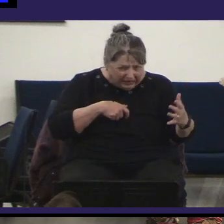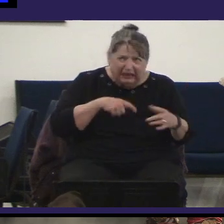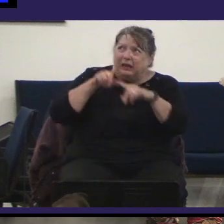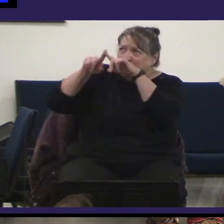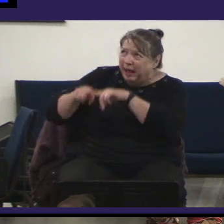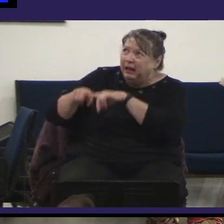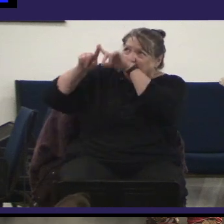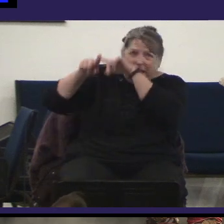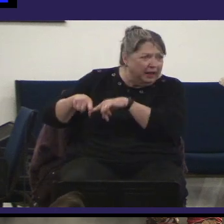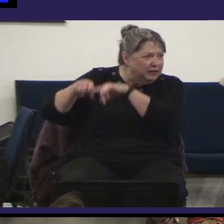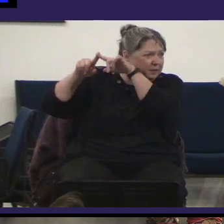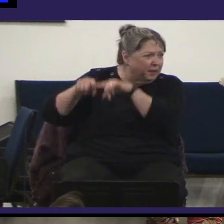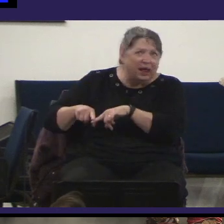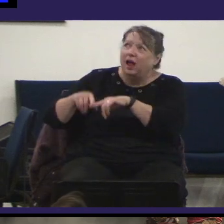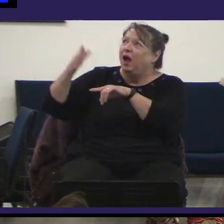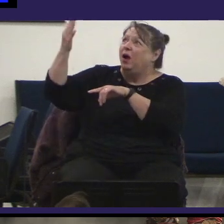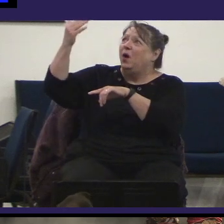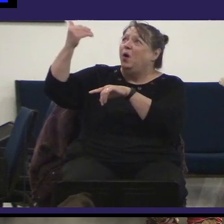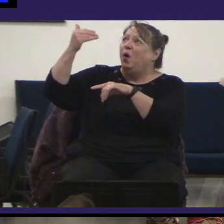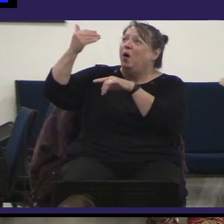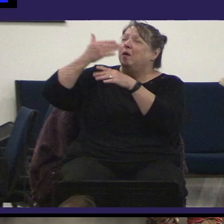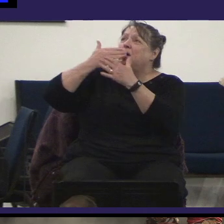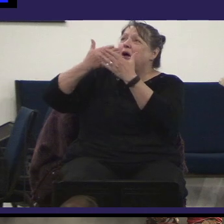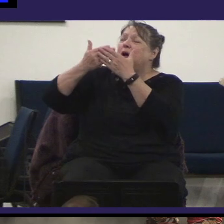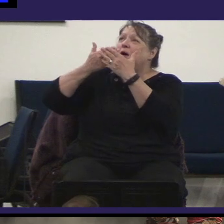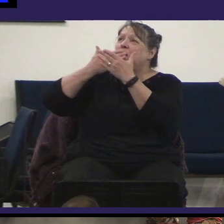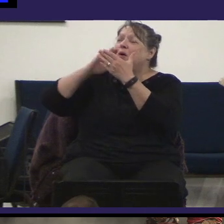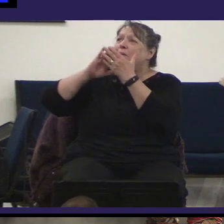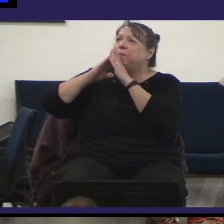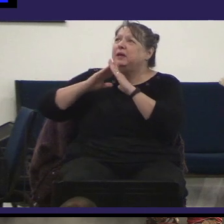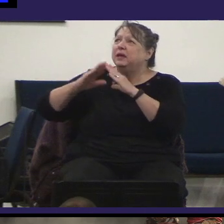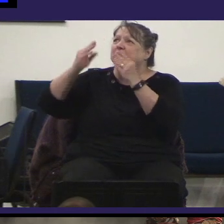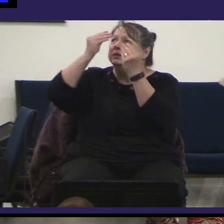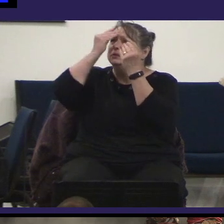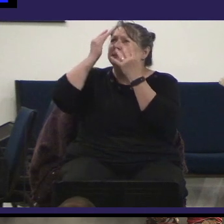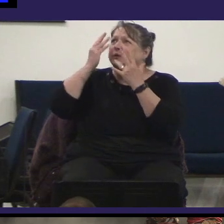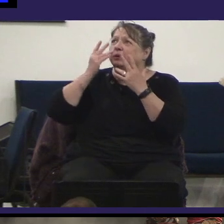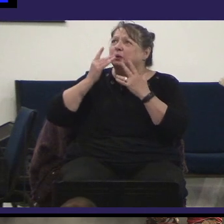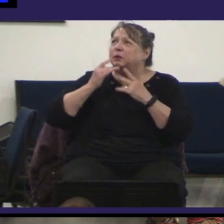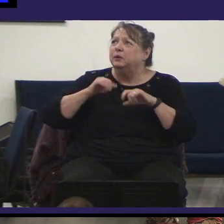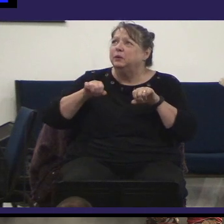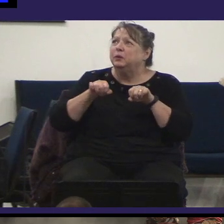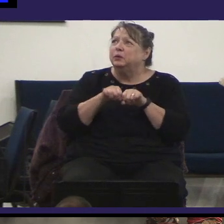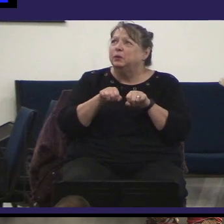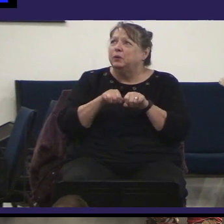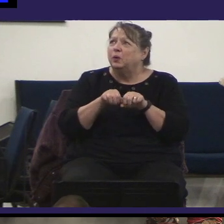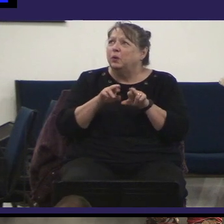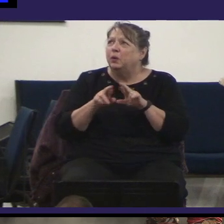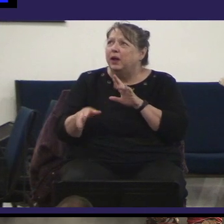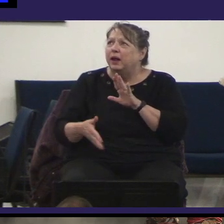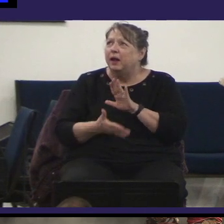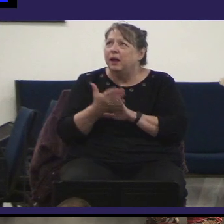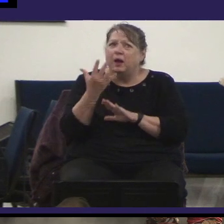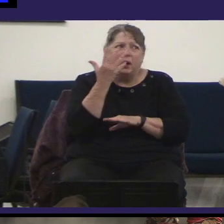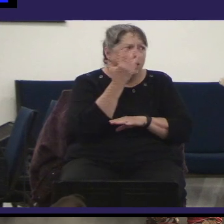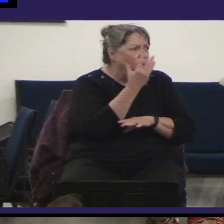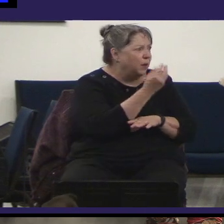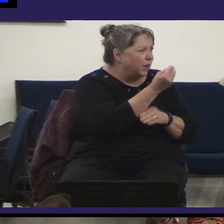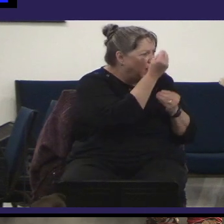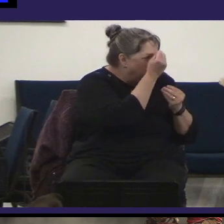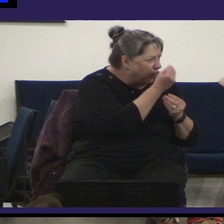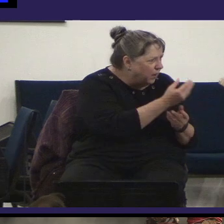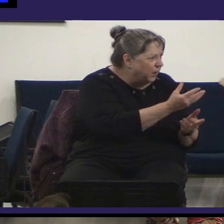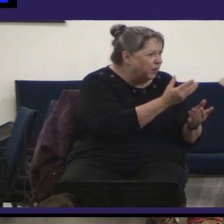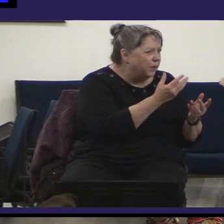of peace, Jesus himself, the Prince of Peace, walks